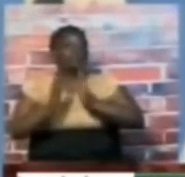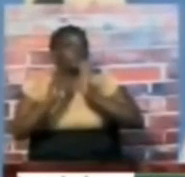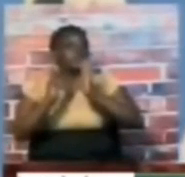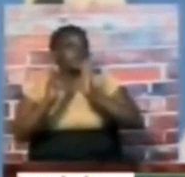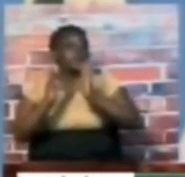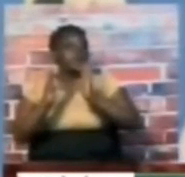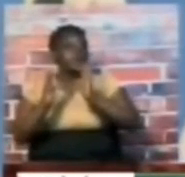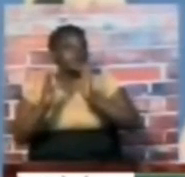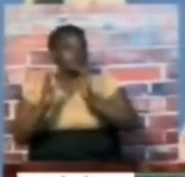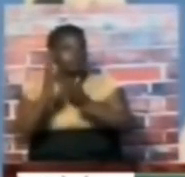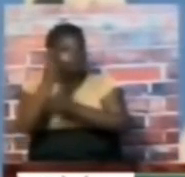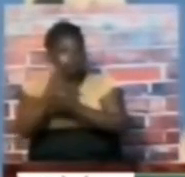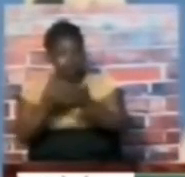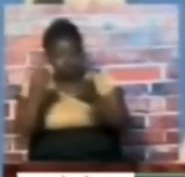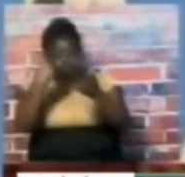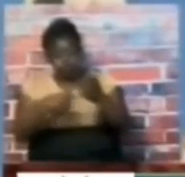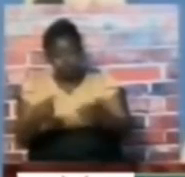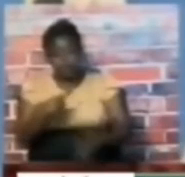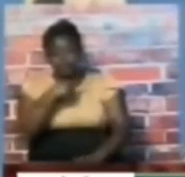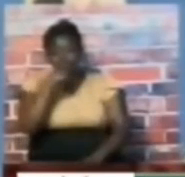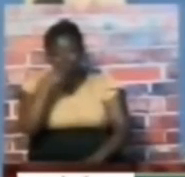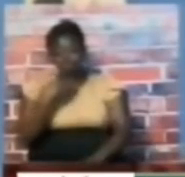Part of the strategy is distance.